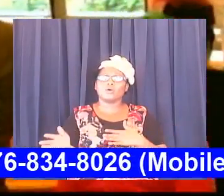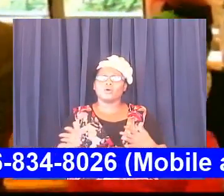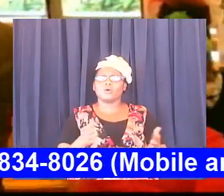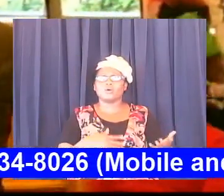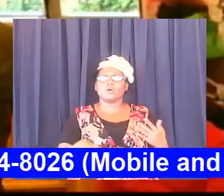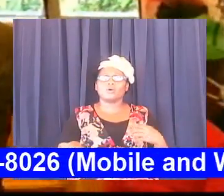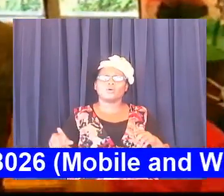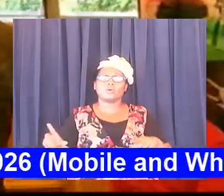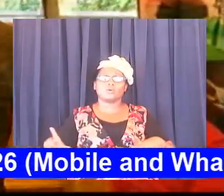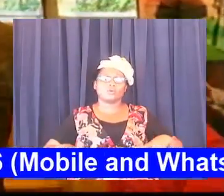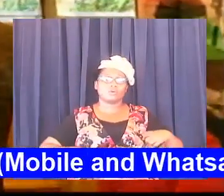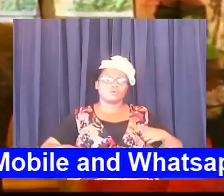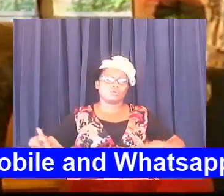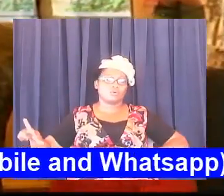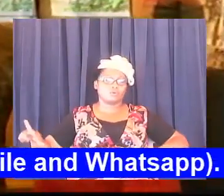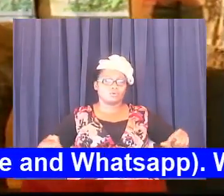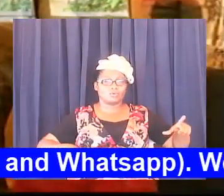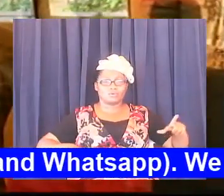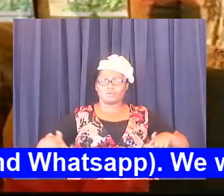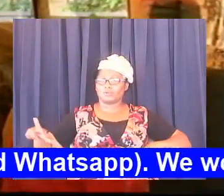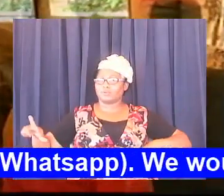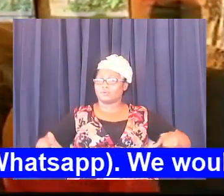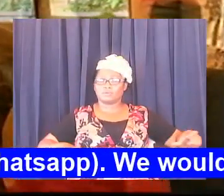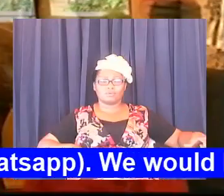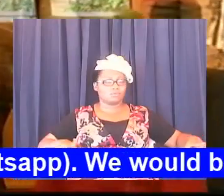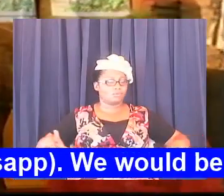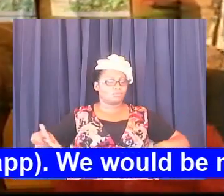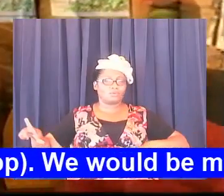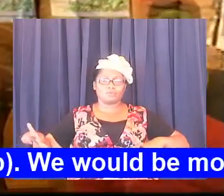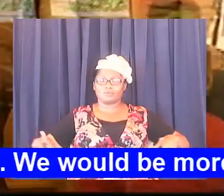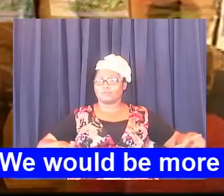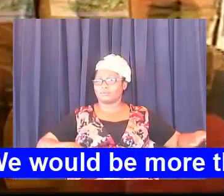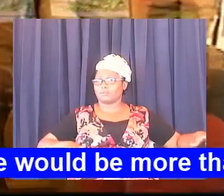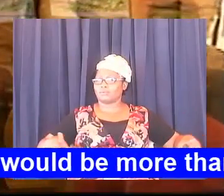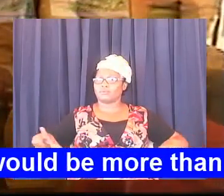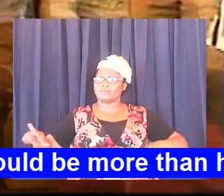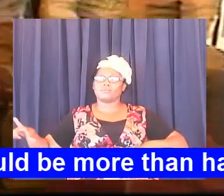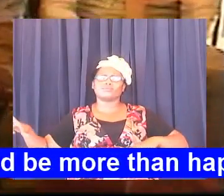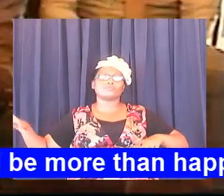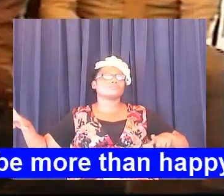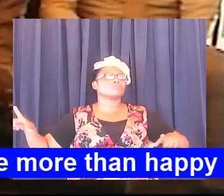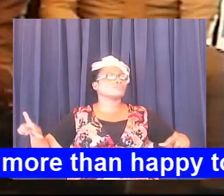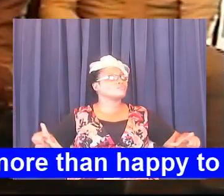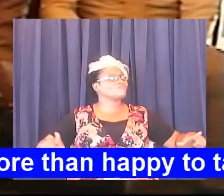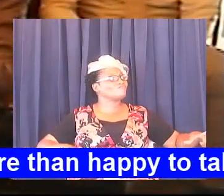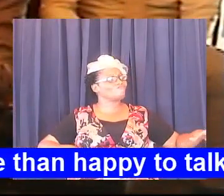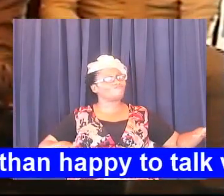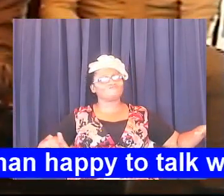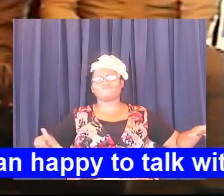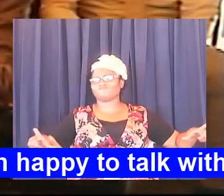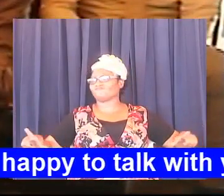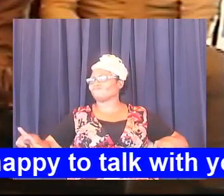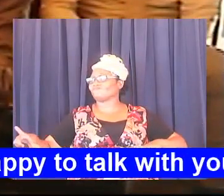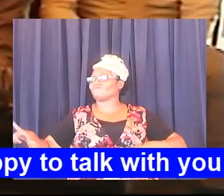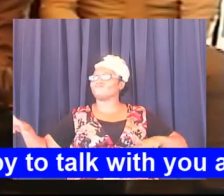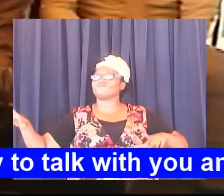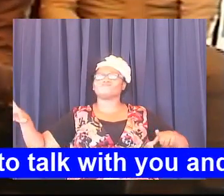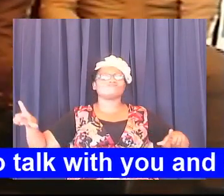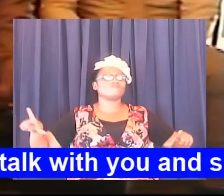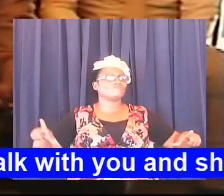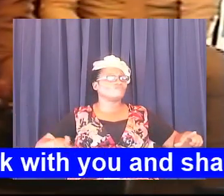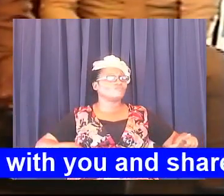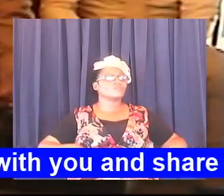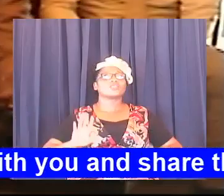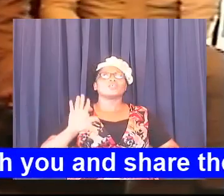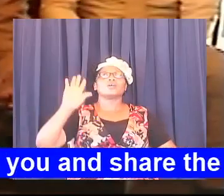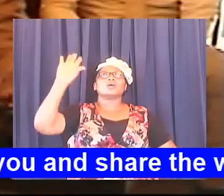Hey, Jesus. Ah, thank you, Jesus. Thank you,